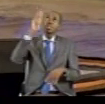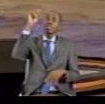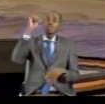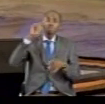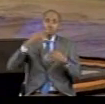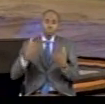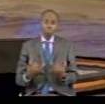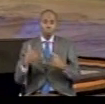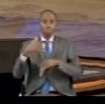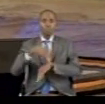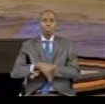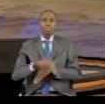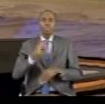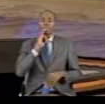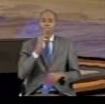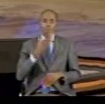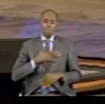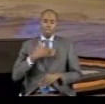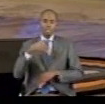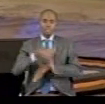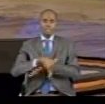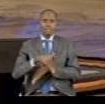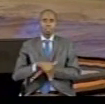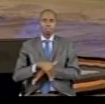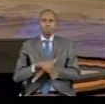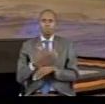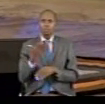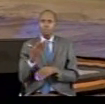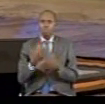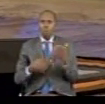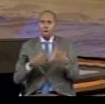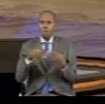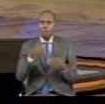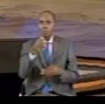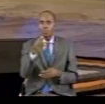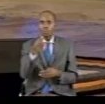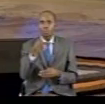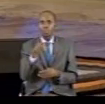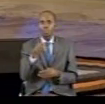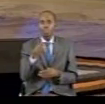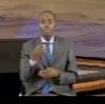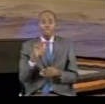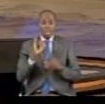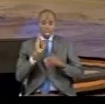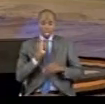tonight is my night. I will touch him.